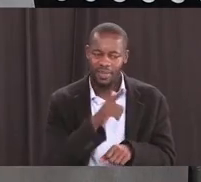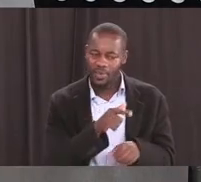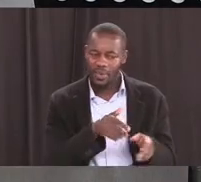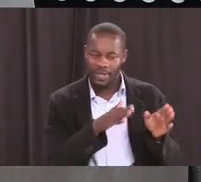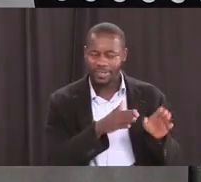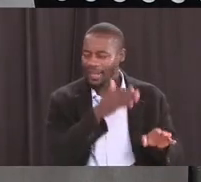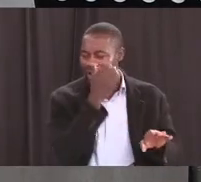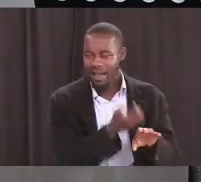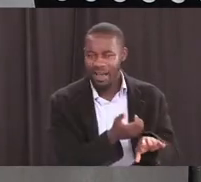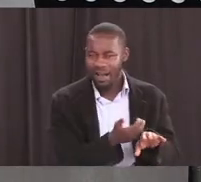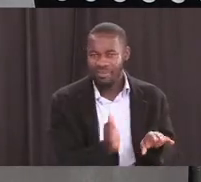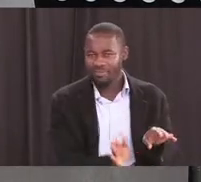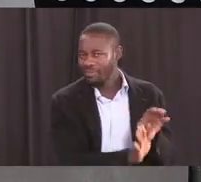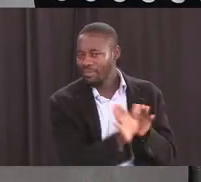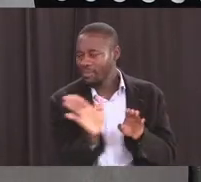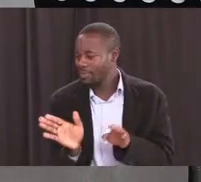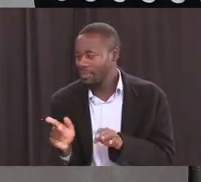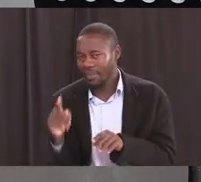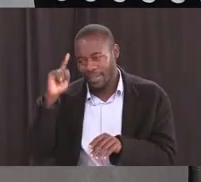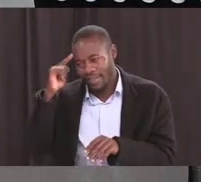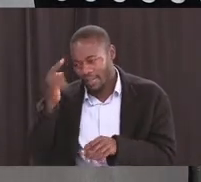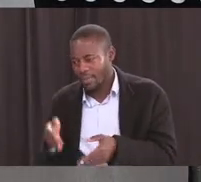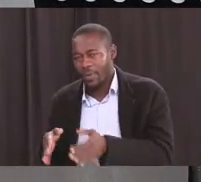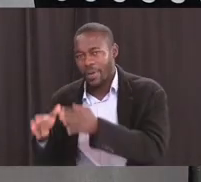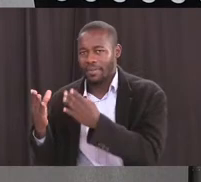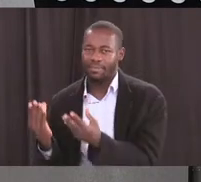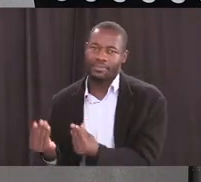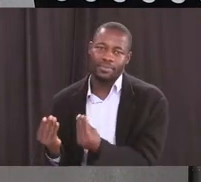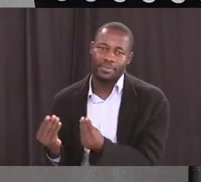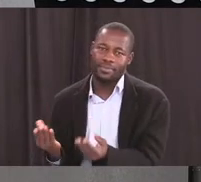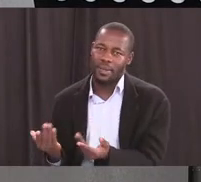though you know that's not what the Spirit is saying to do.